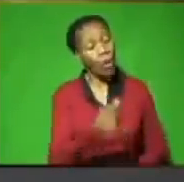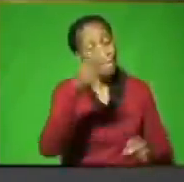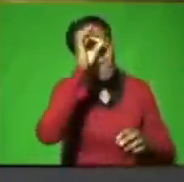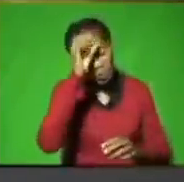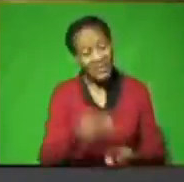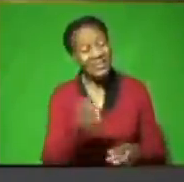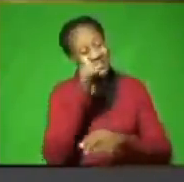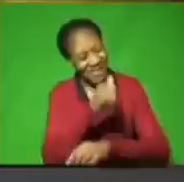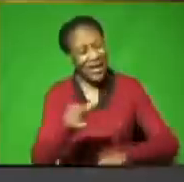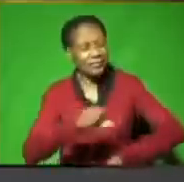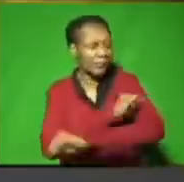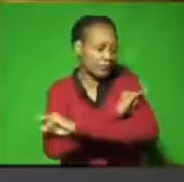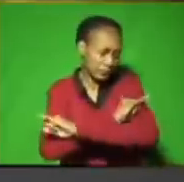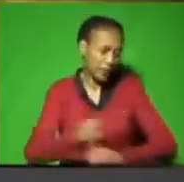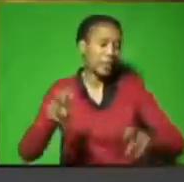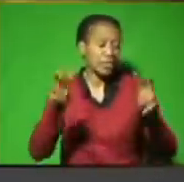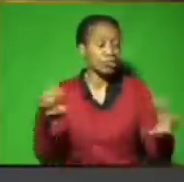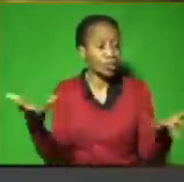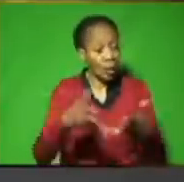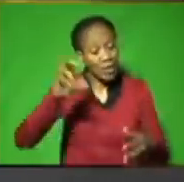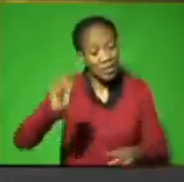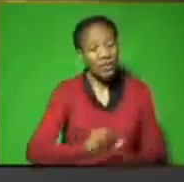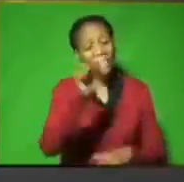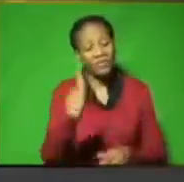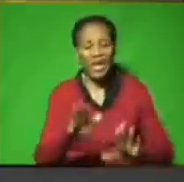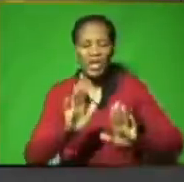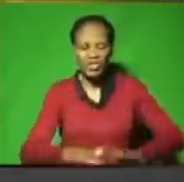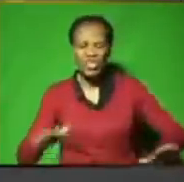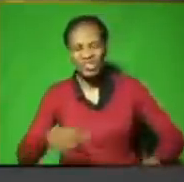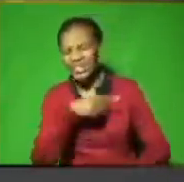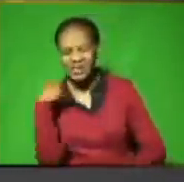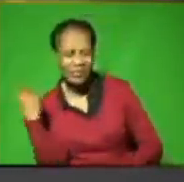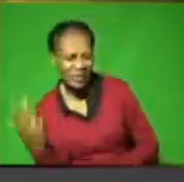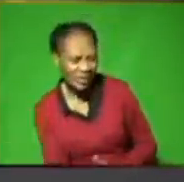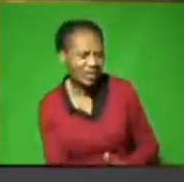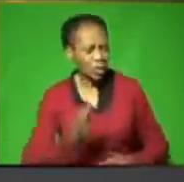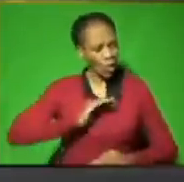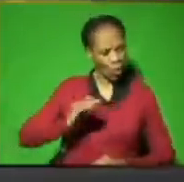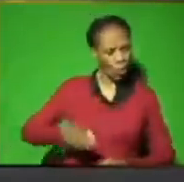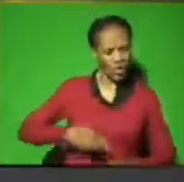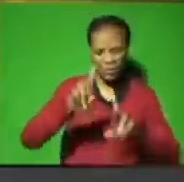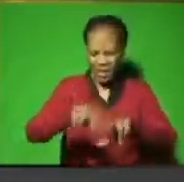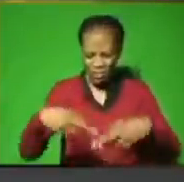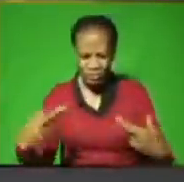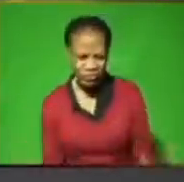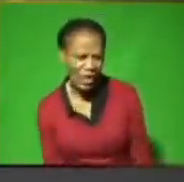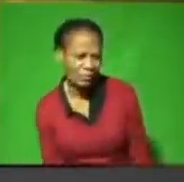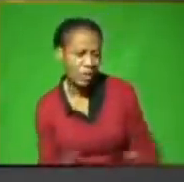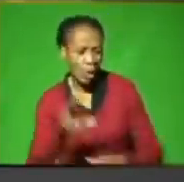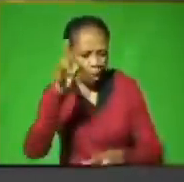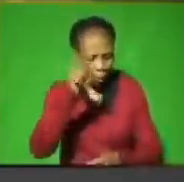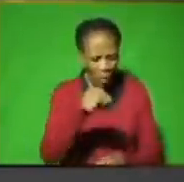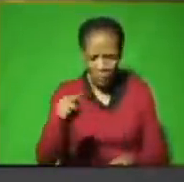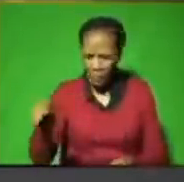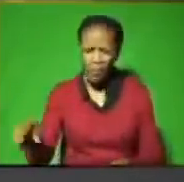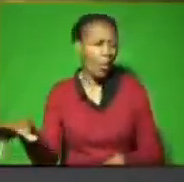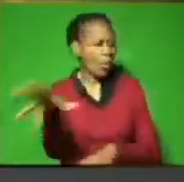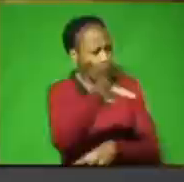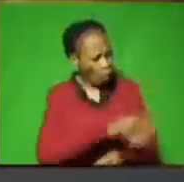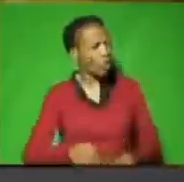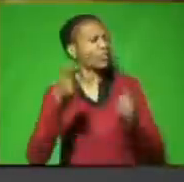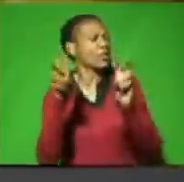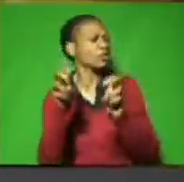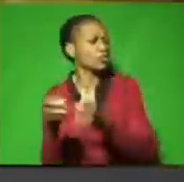serious issue in South Africa. Children are being killed, women are being raped. Those are matters that the